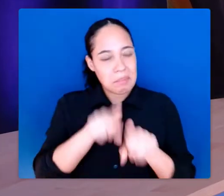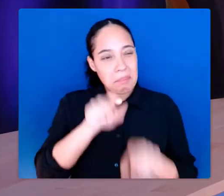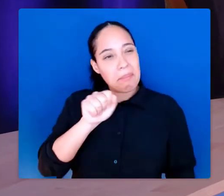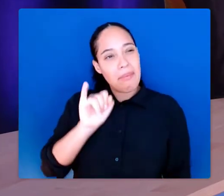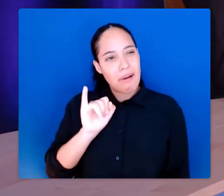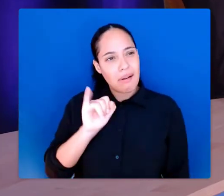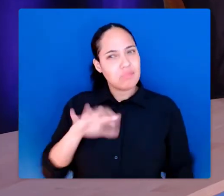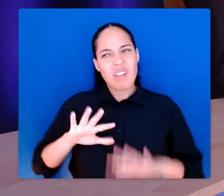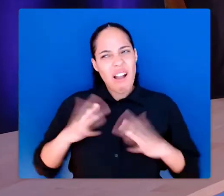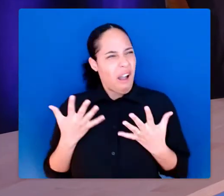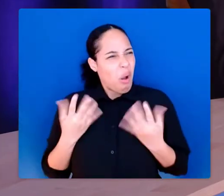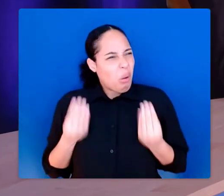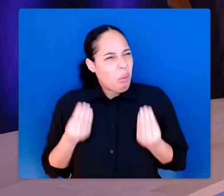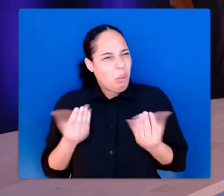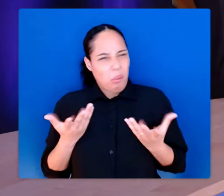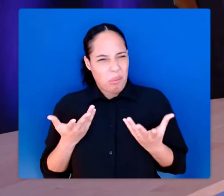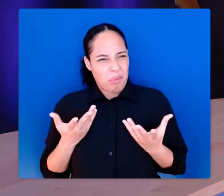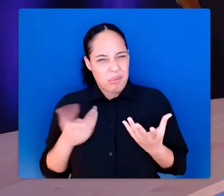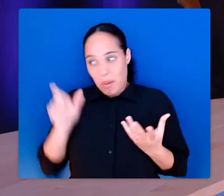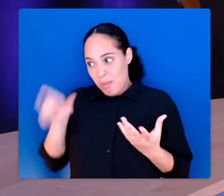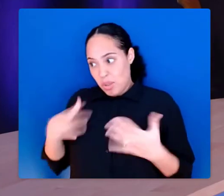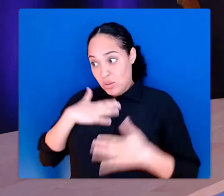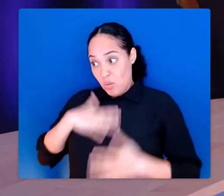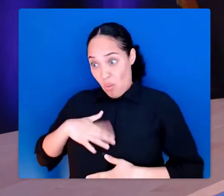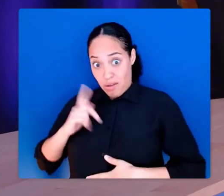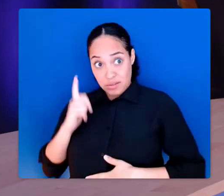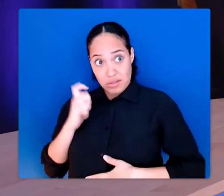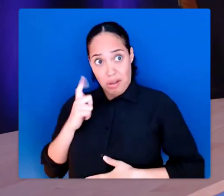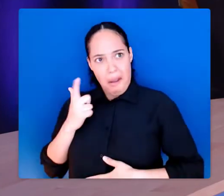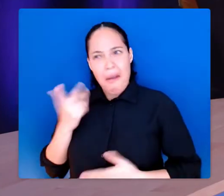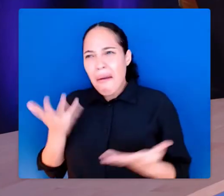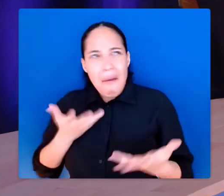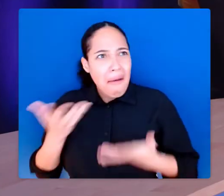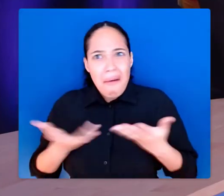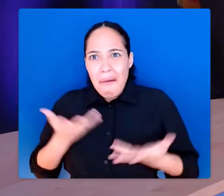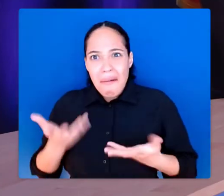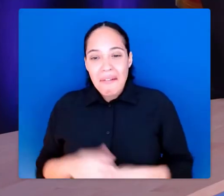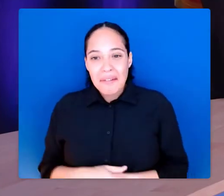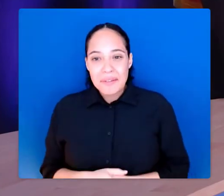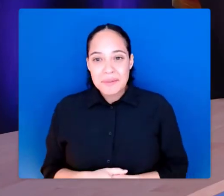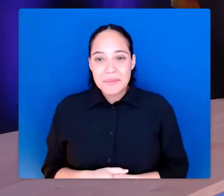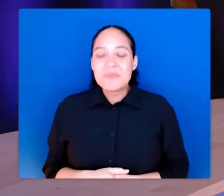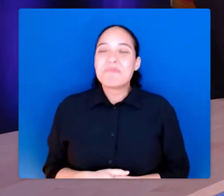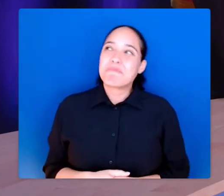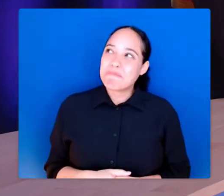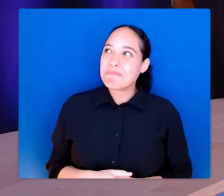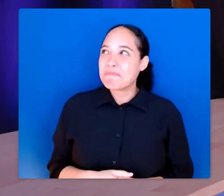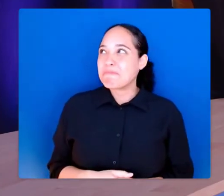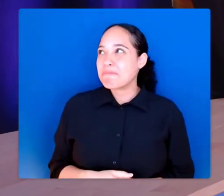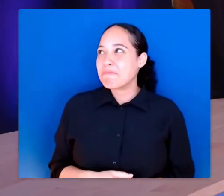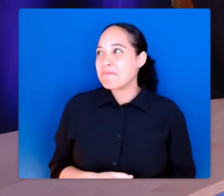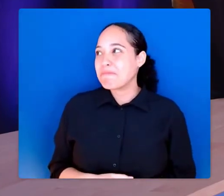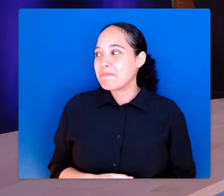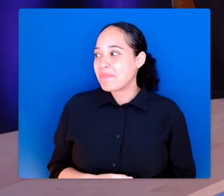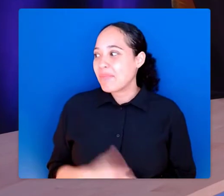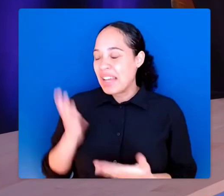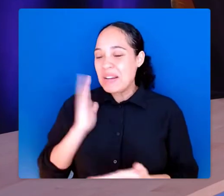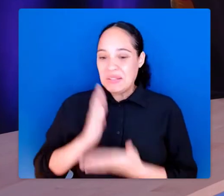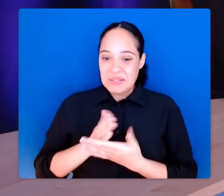probably terabytes of data, petabytes of data, being able to do sentiment analysis and gather sentiments